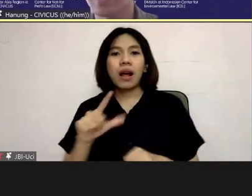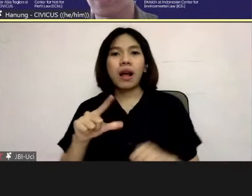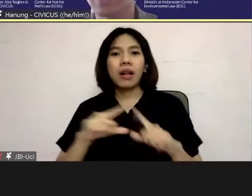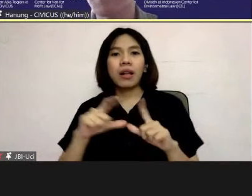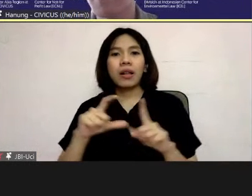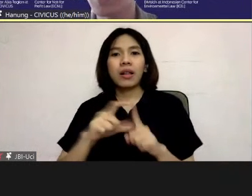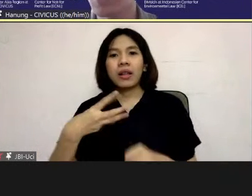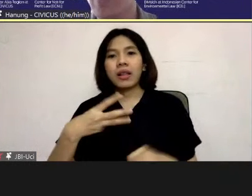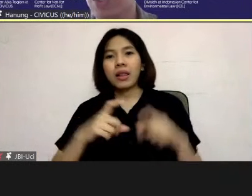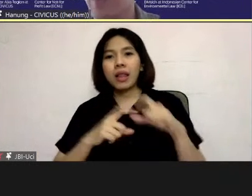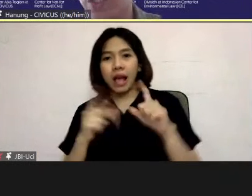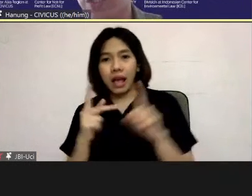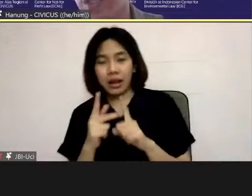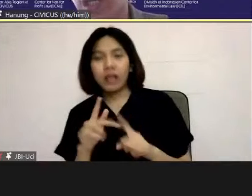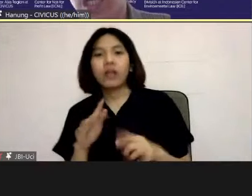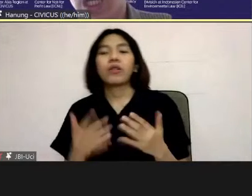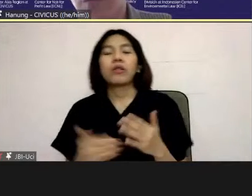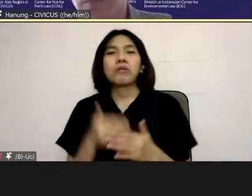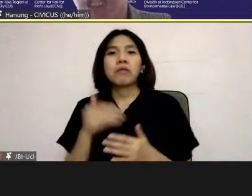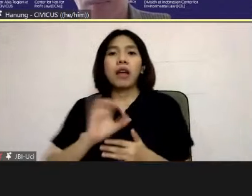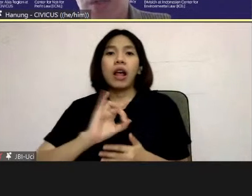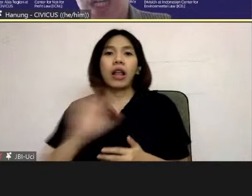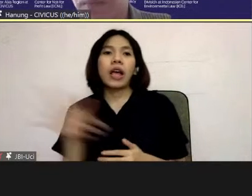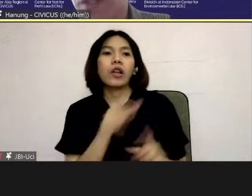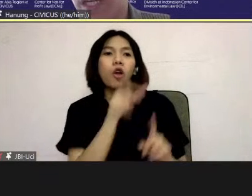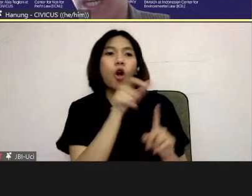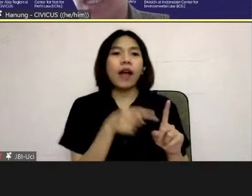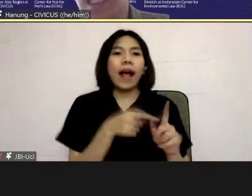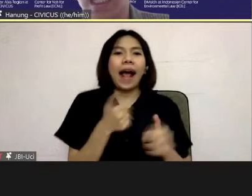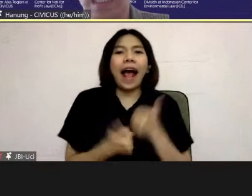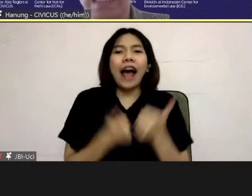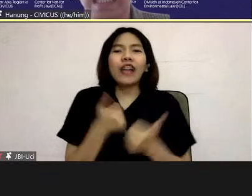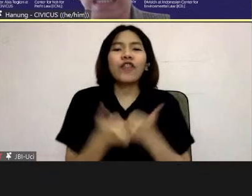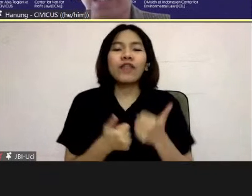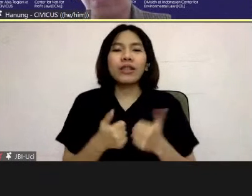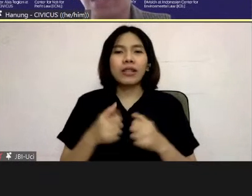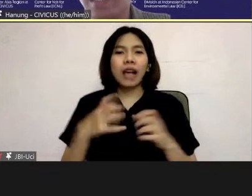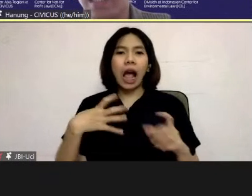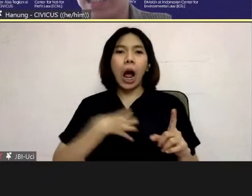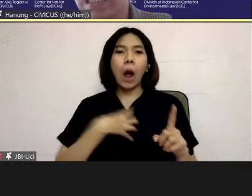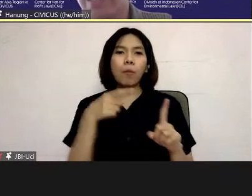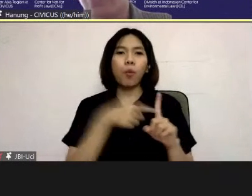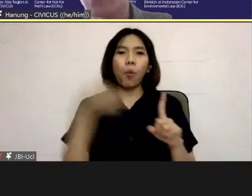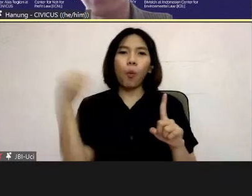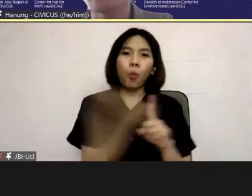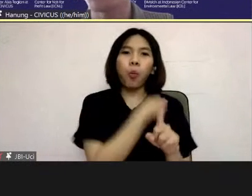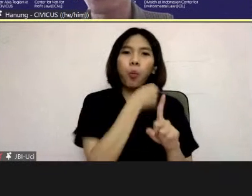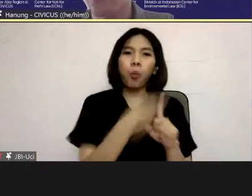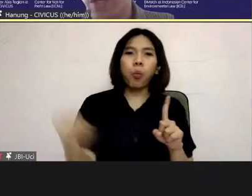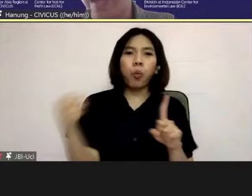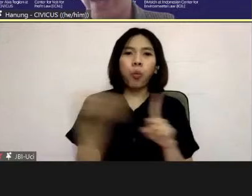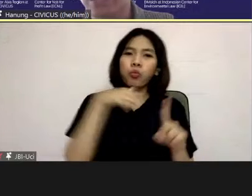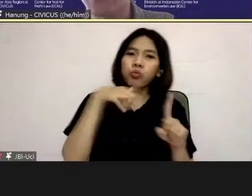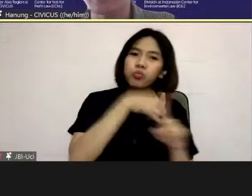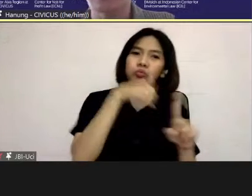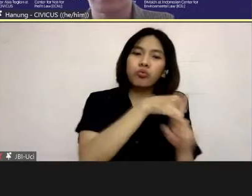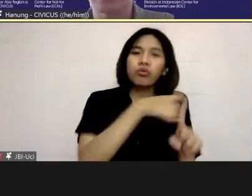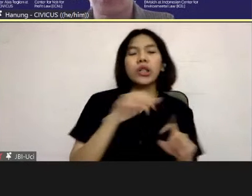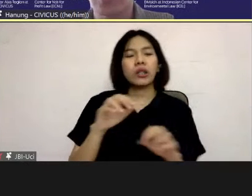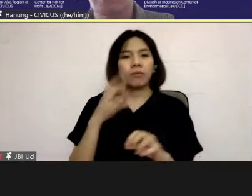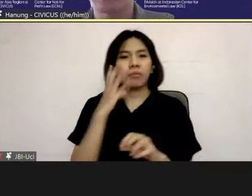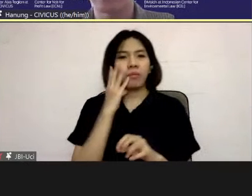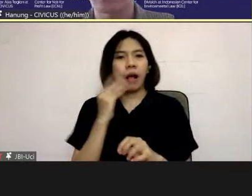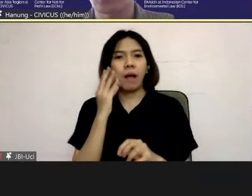He's a prominent human rights defender from Jammu, Kashmir India, who very